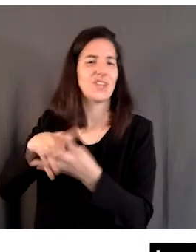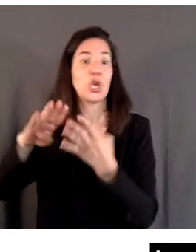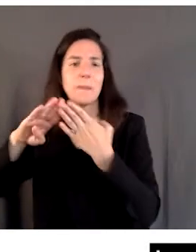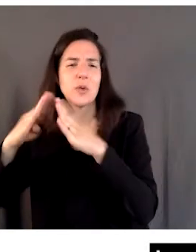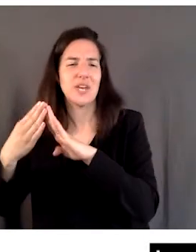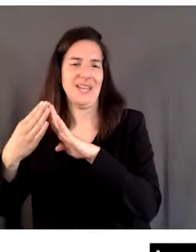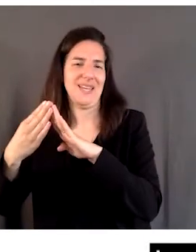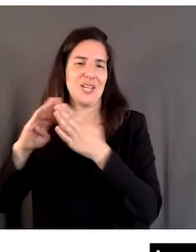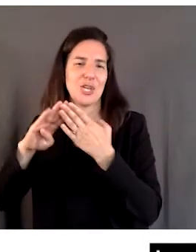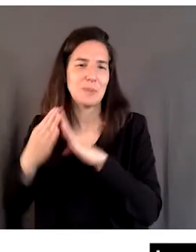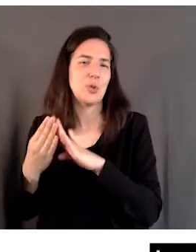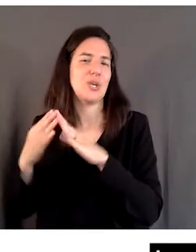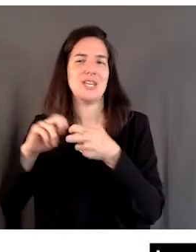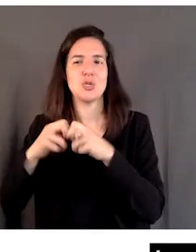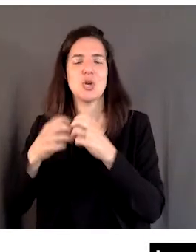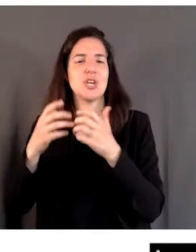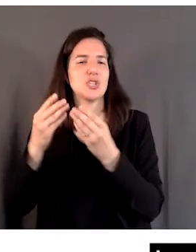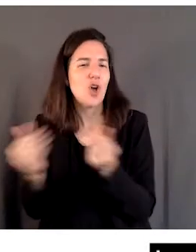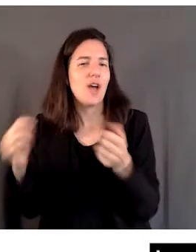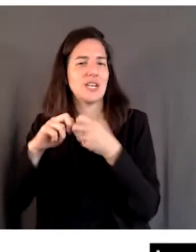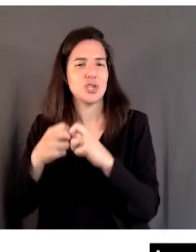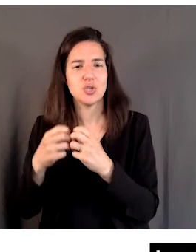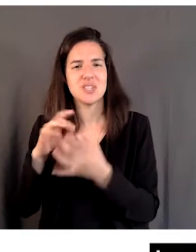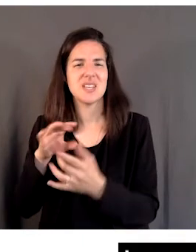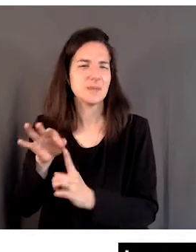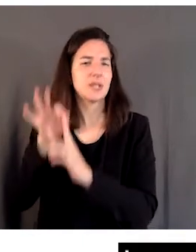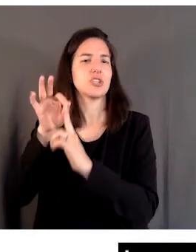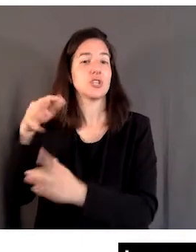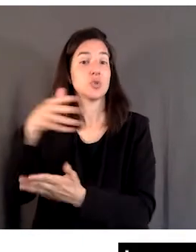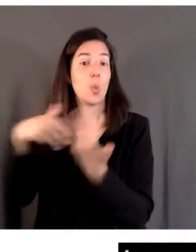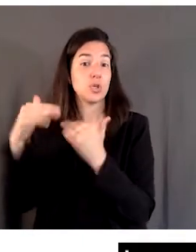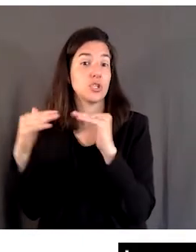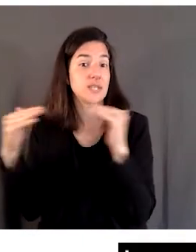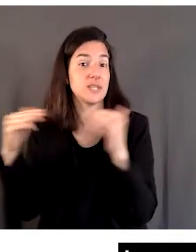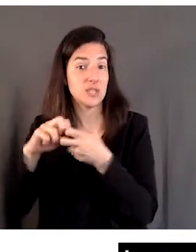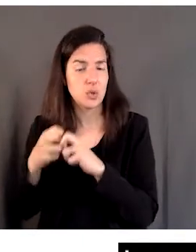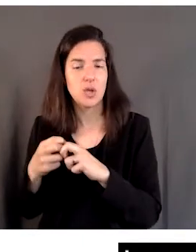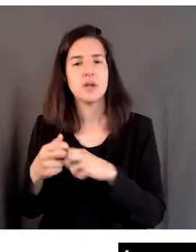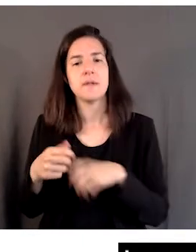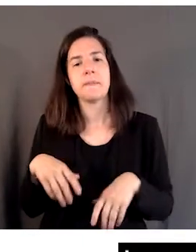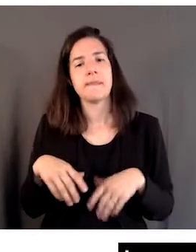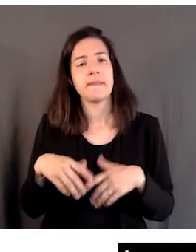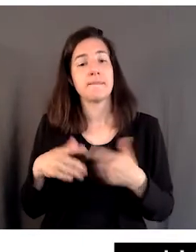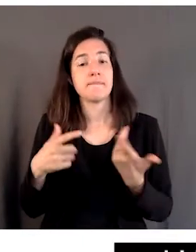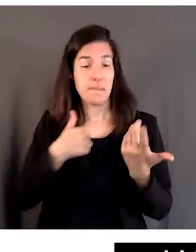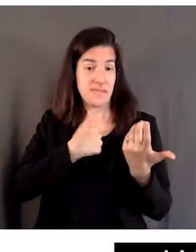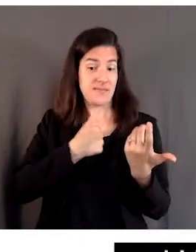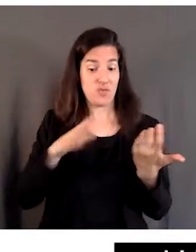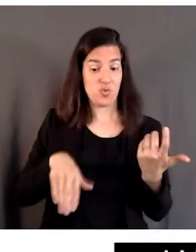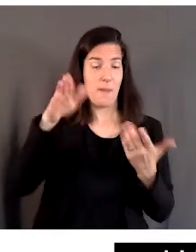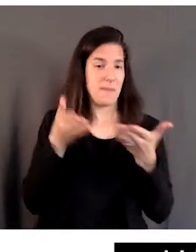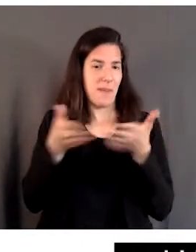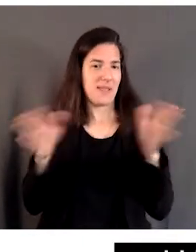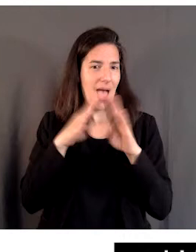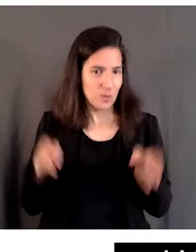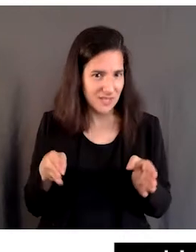especially social justice issues. And I know a lot firsthand growing up in public housing, and I know a lot